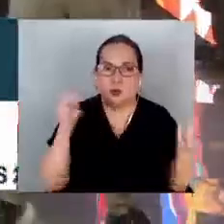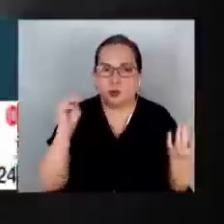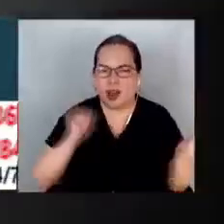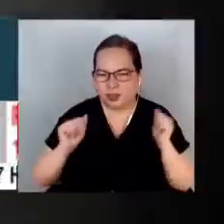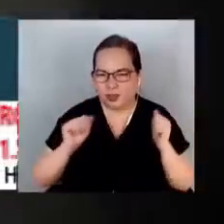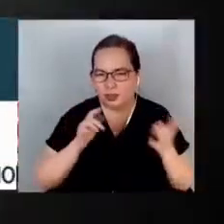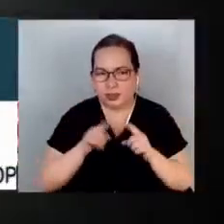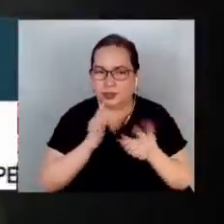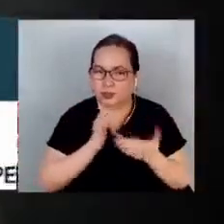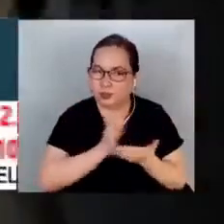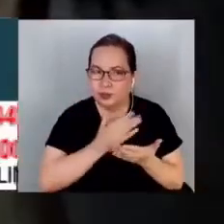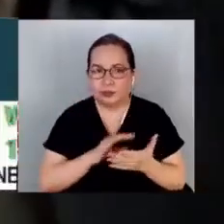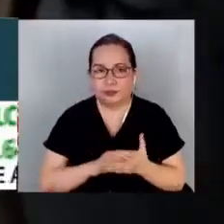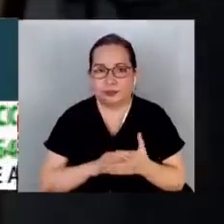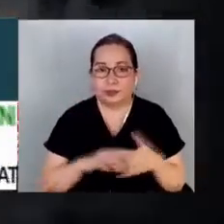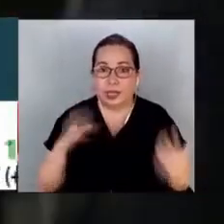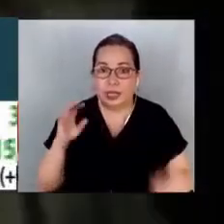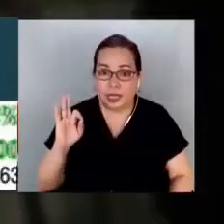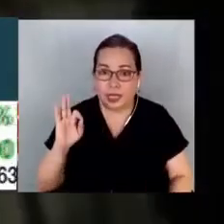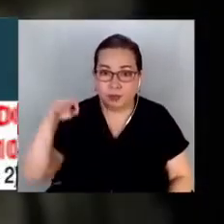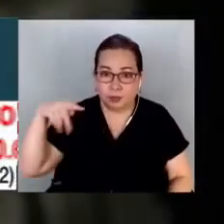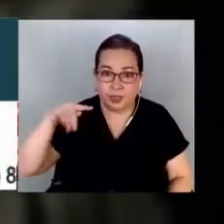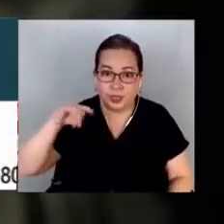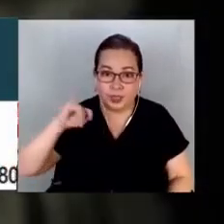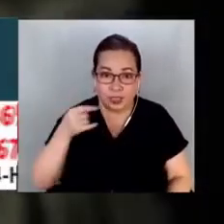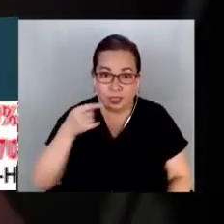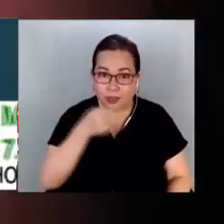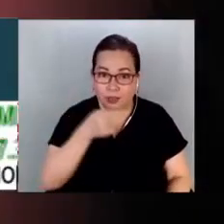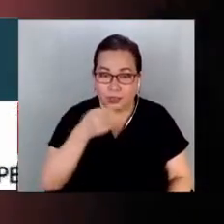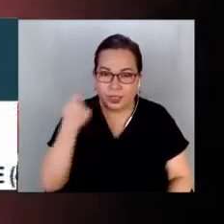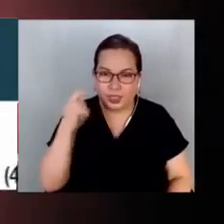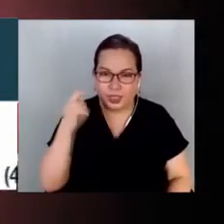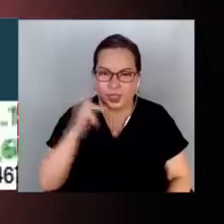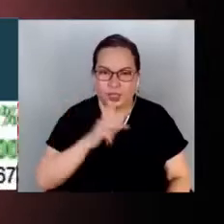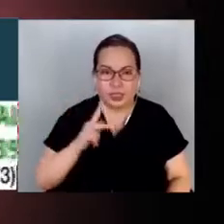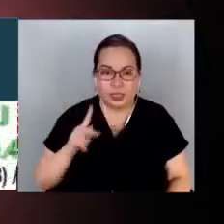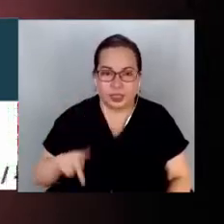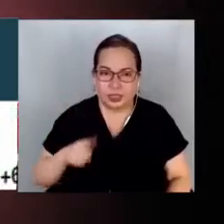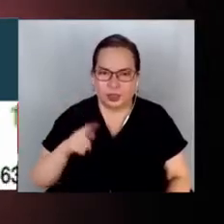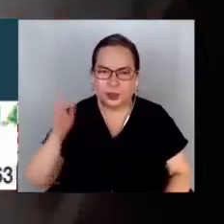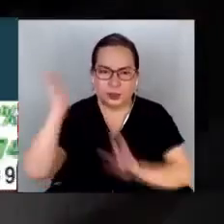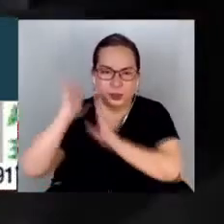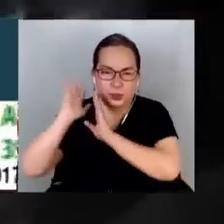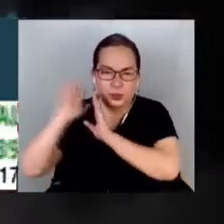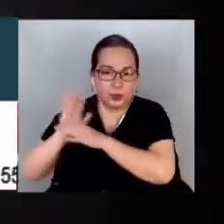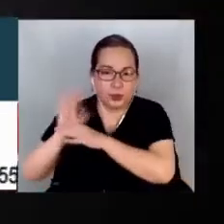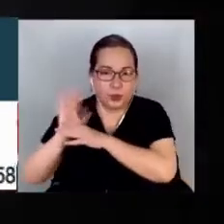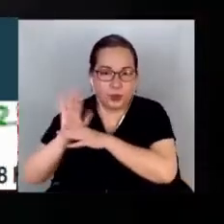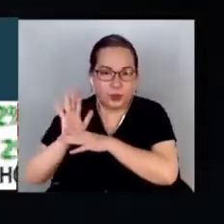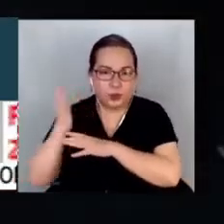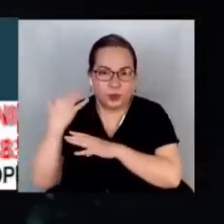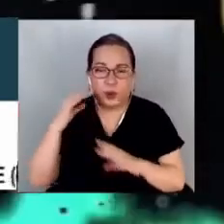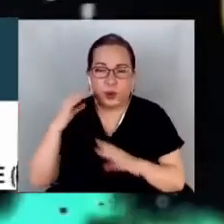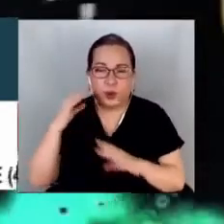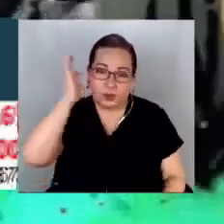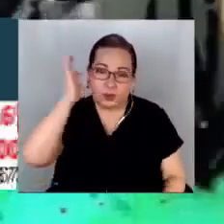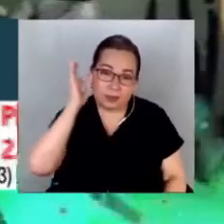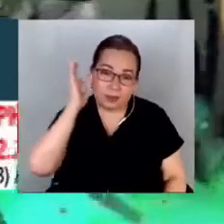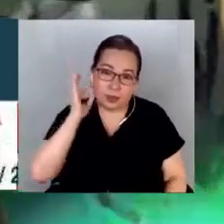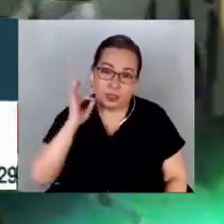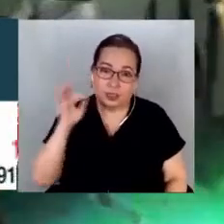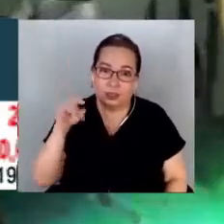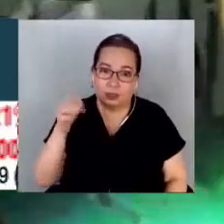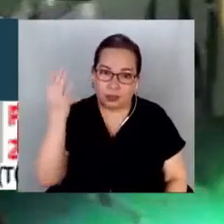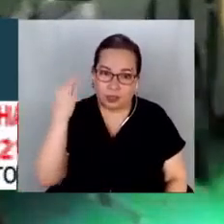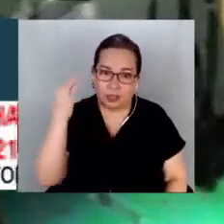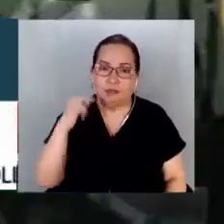Valenciano. FBJ Daking, a movie block showcasing the films of the late Philippine cinema icon Fernando Po Jr.,